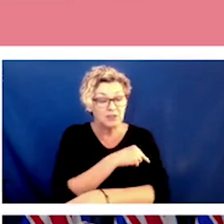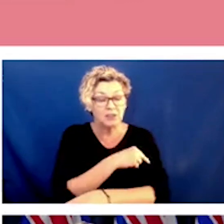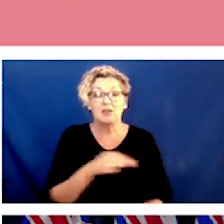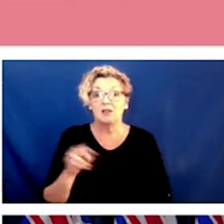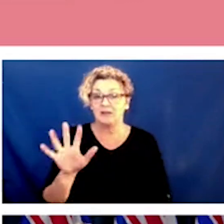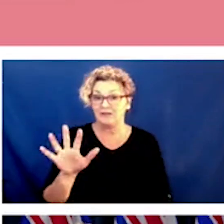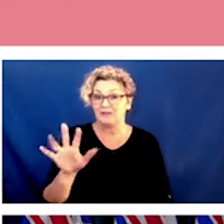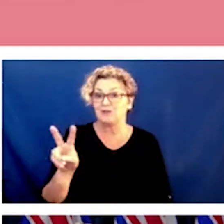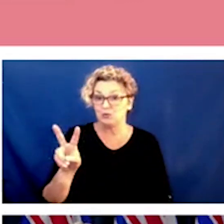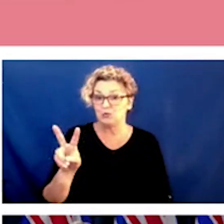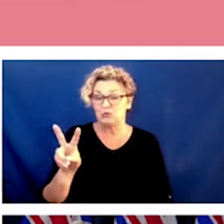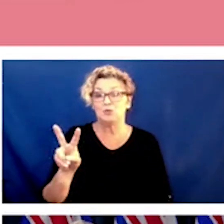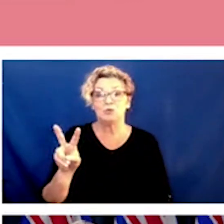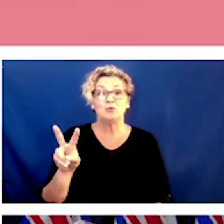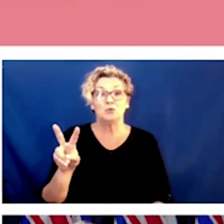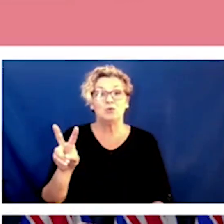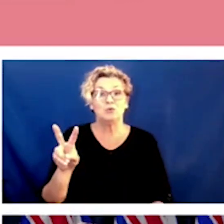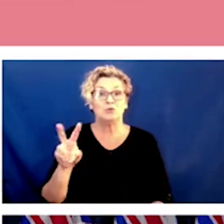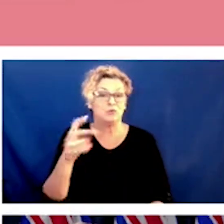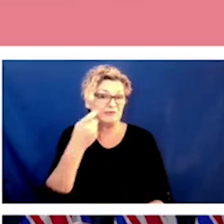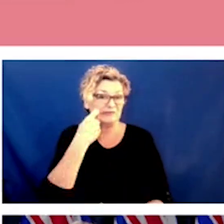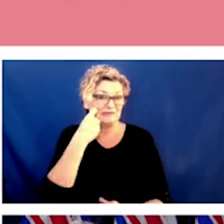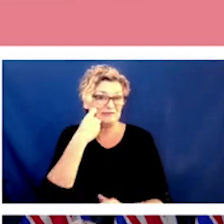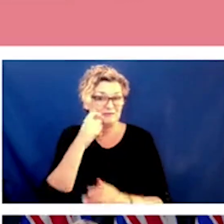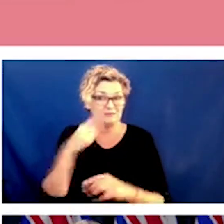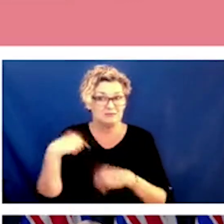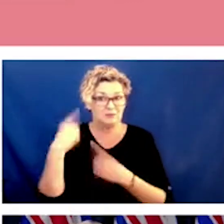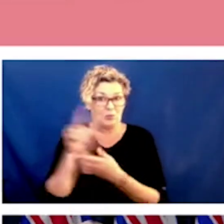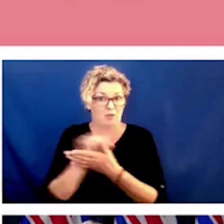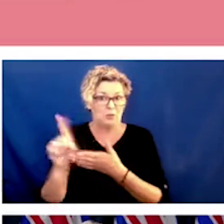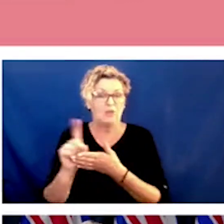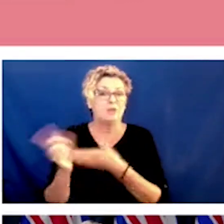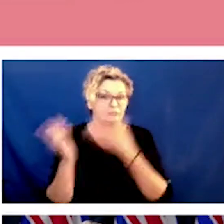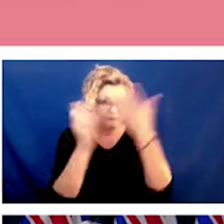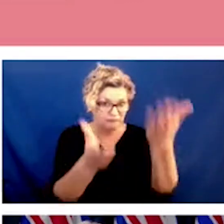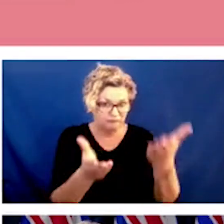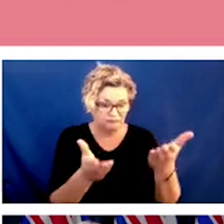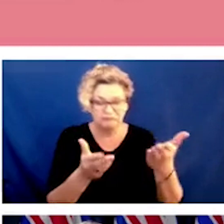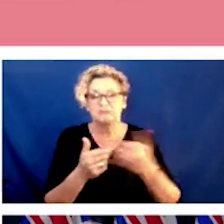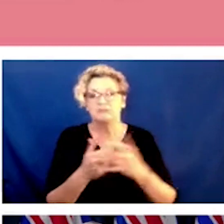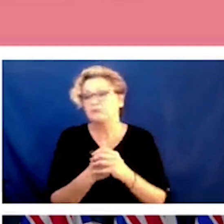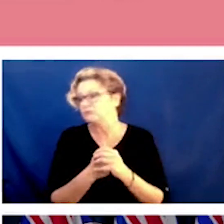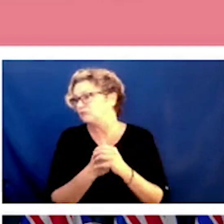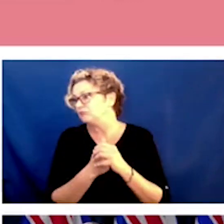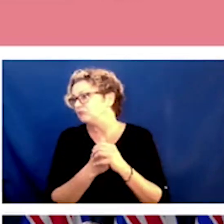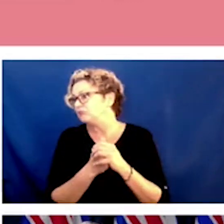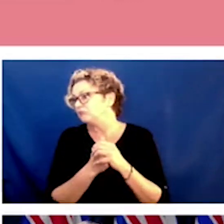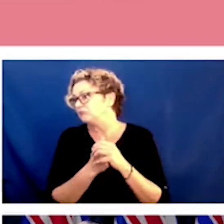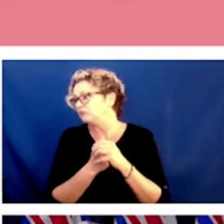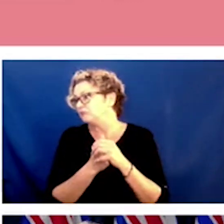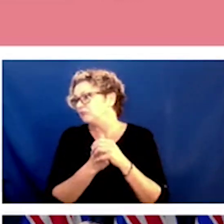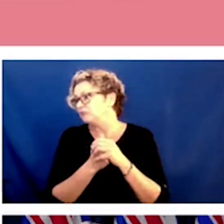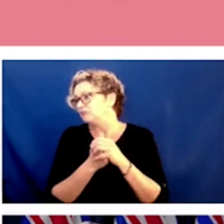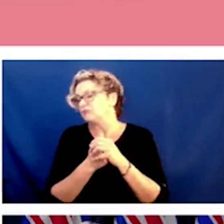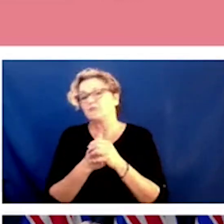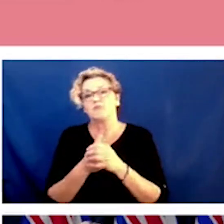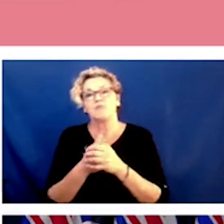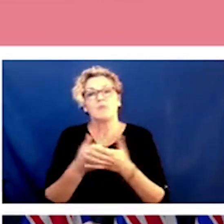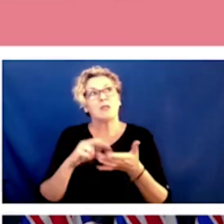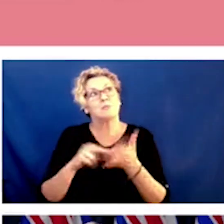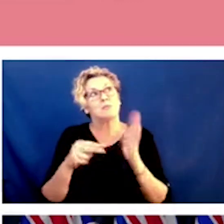cases. Our weekly profile, in the past week we had 667 new cases